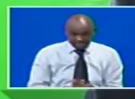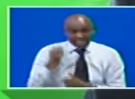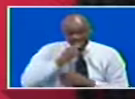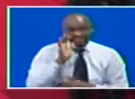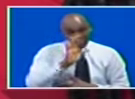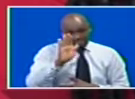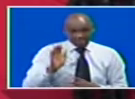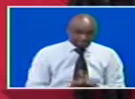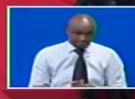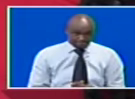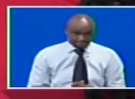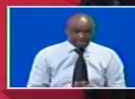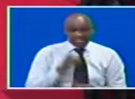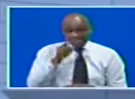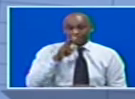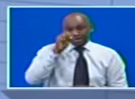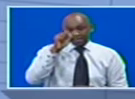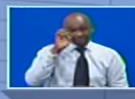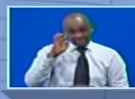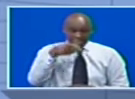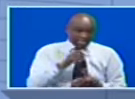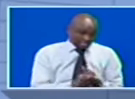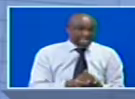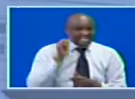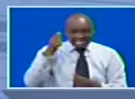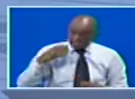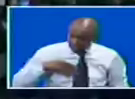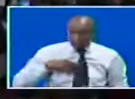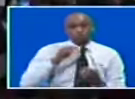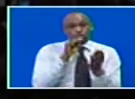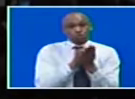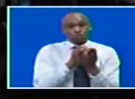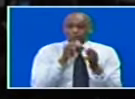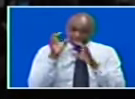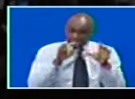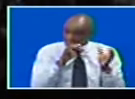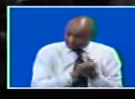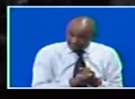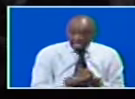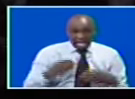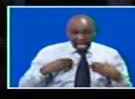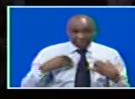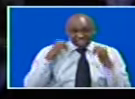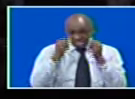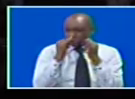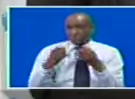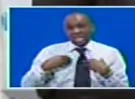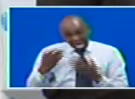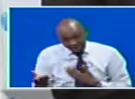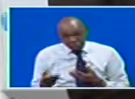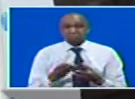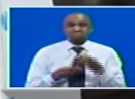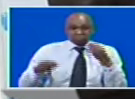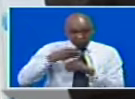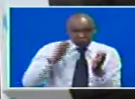country. The listing of the bond comes at a time when Kenya's stock markets have been treated to new products such as the